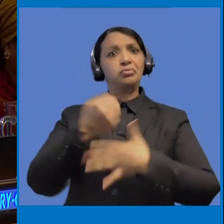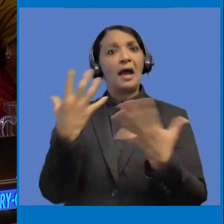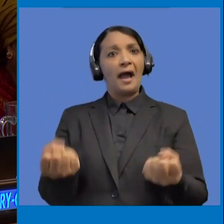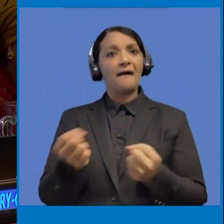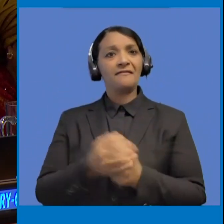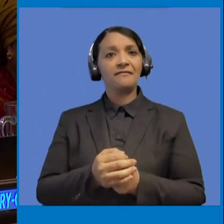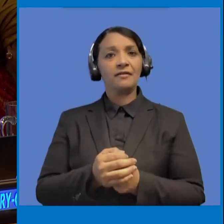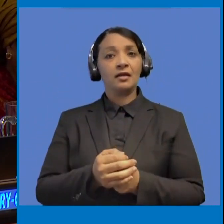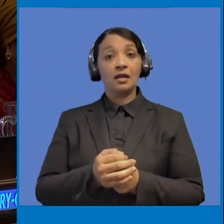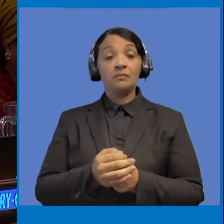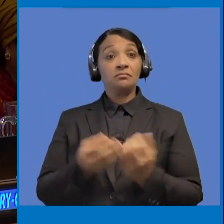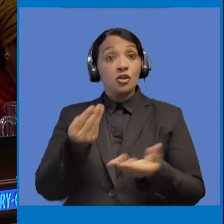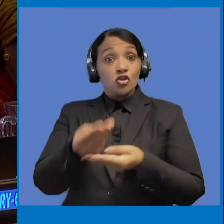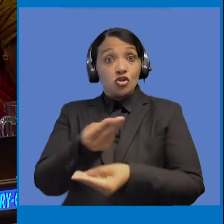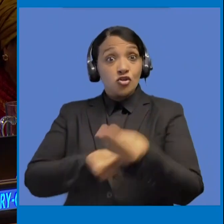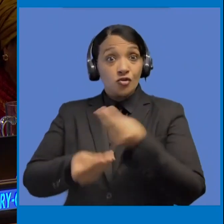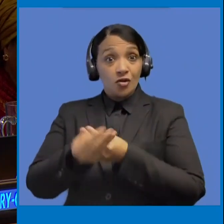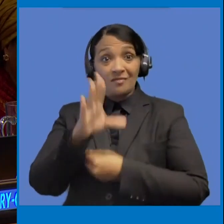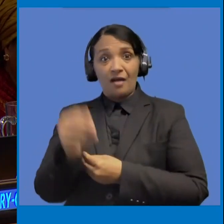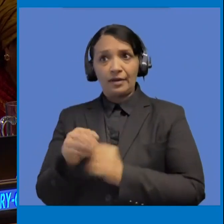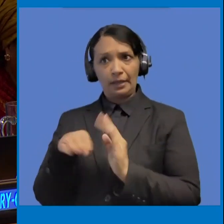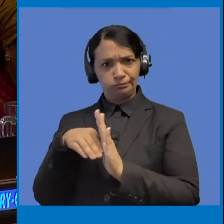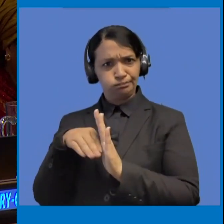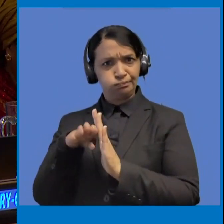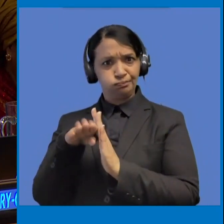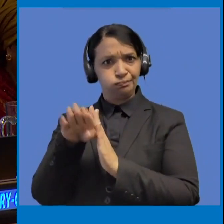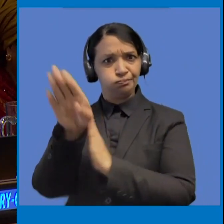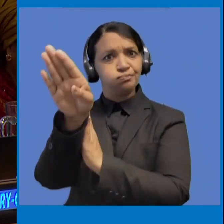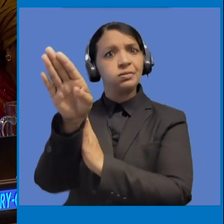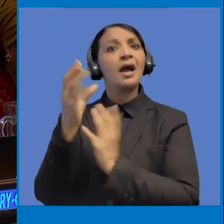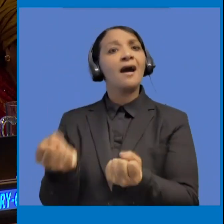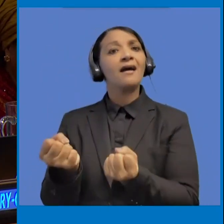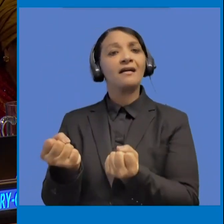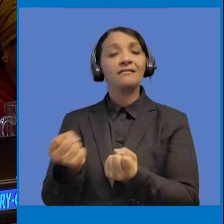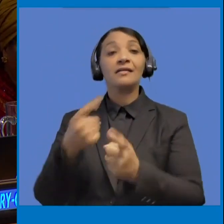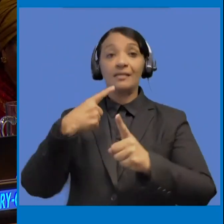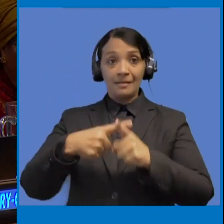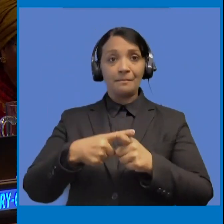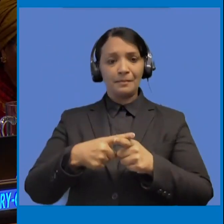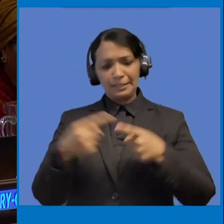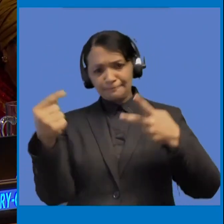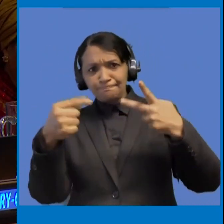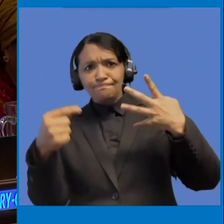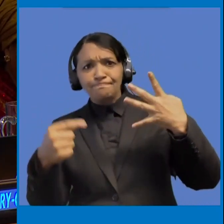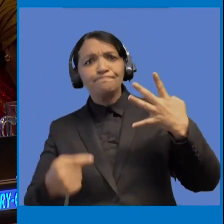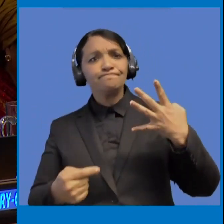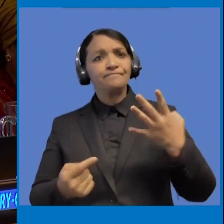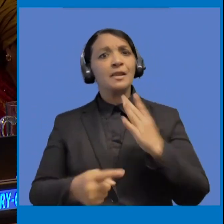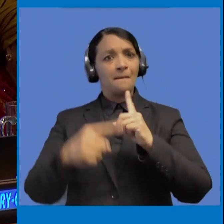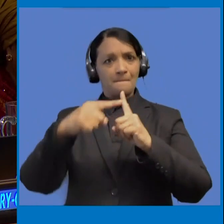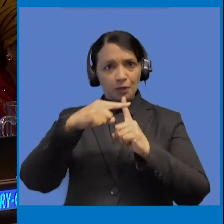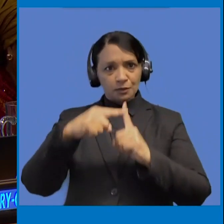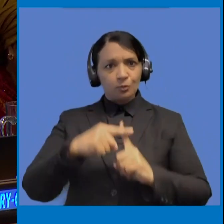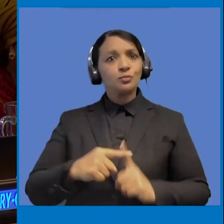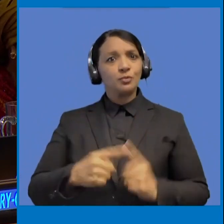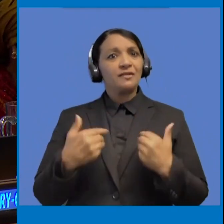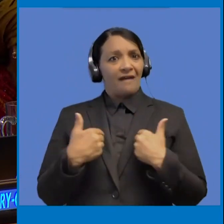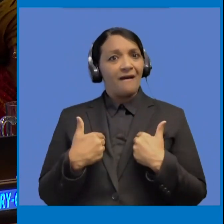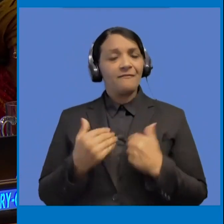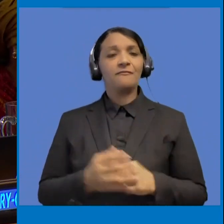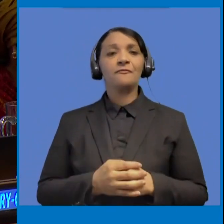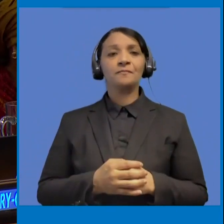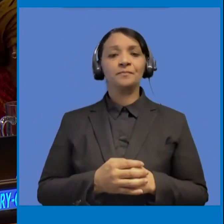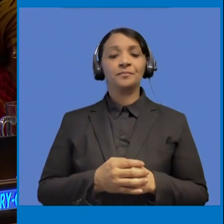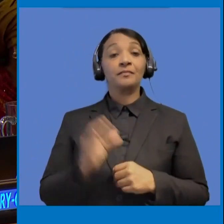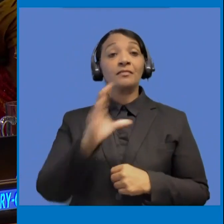fastest-growing economies, and the continent has much more to offer. The African Continental Free